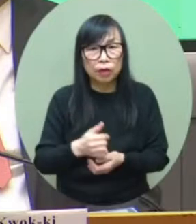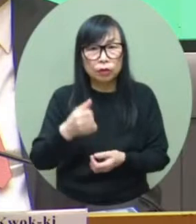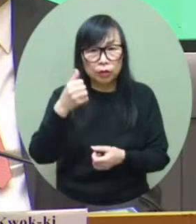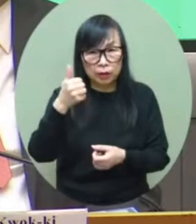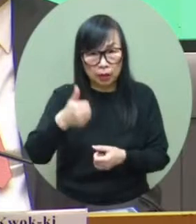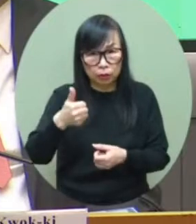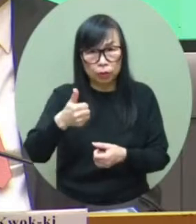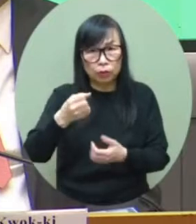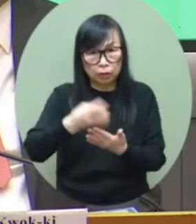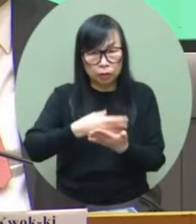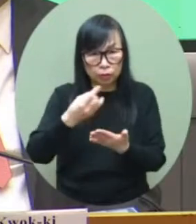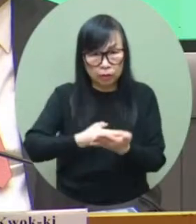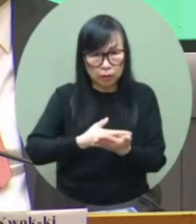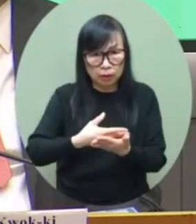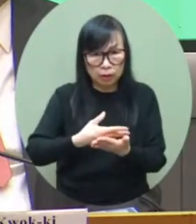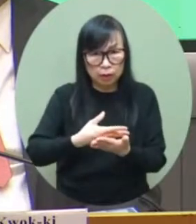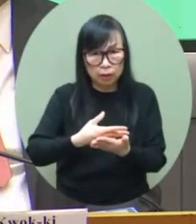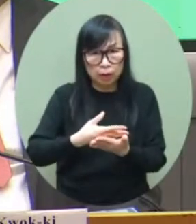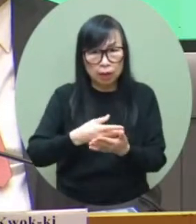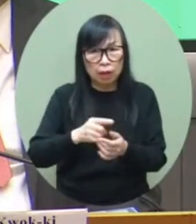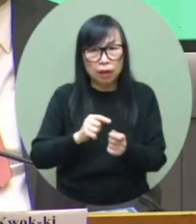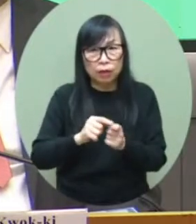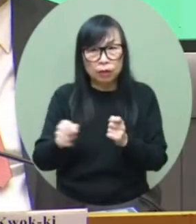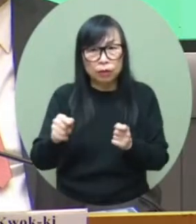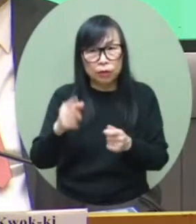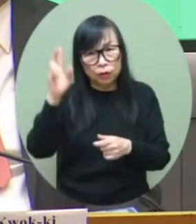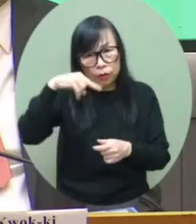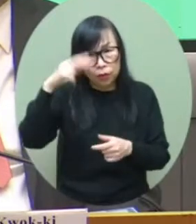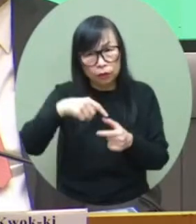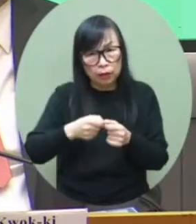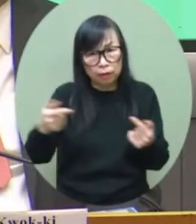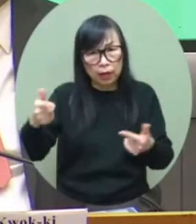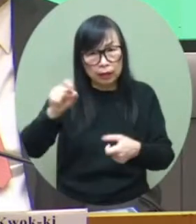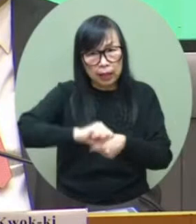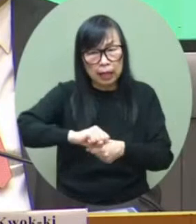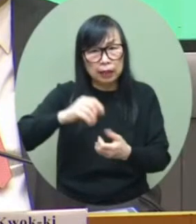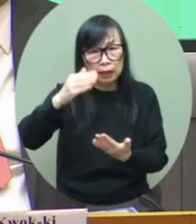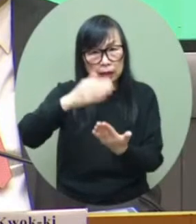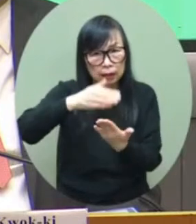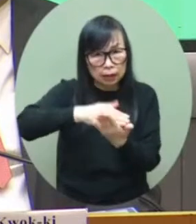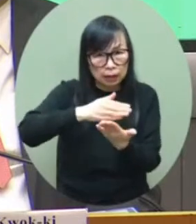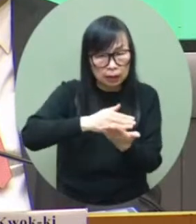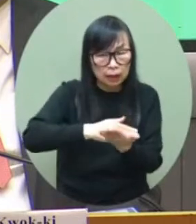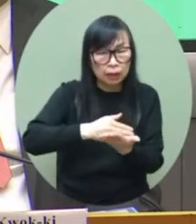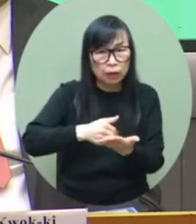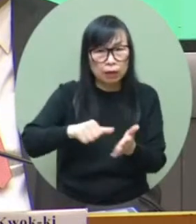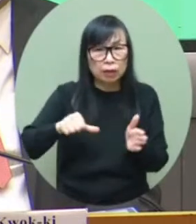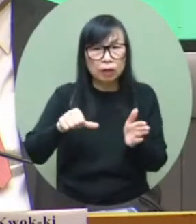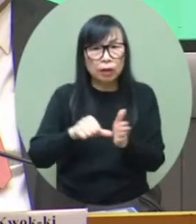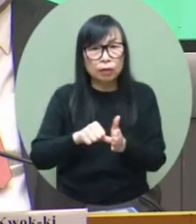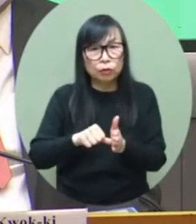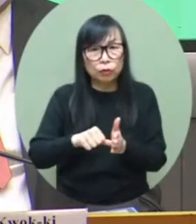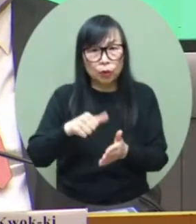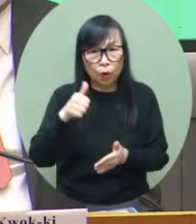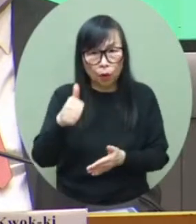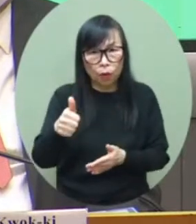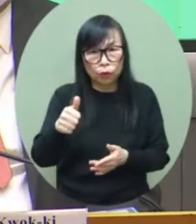and response plan. That will be most practical and also most effective.